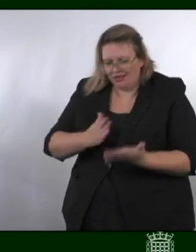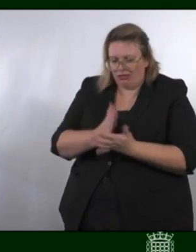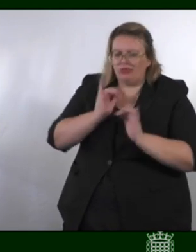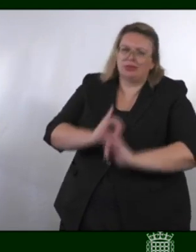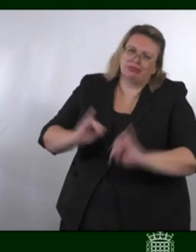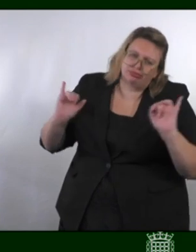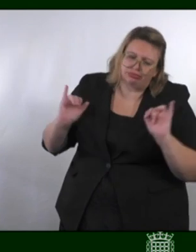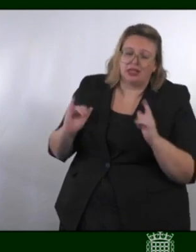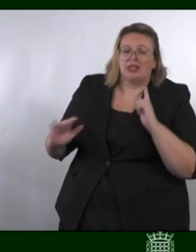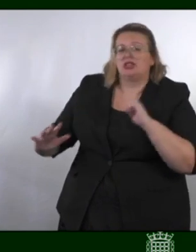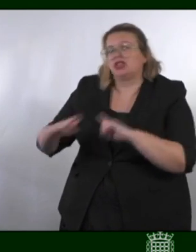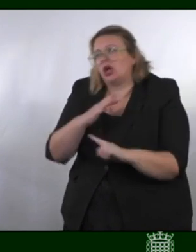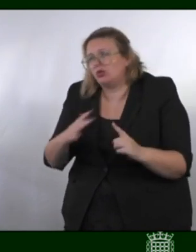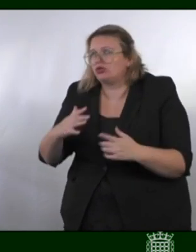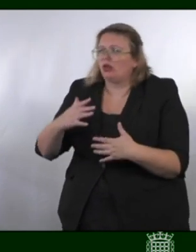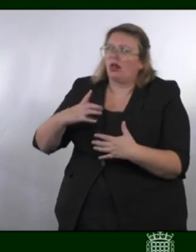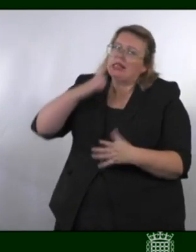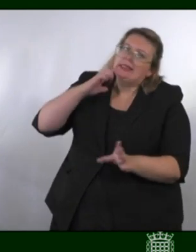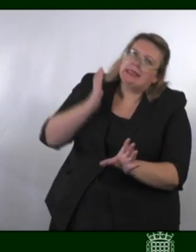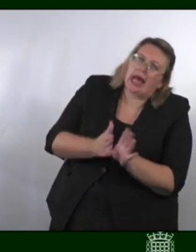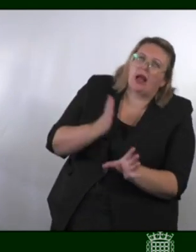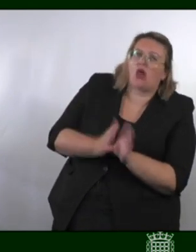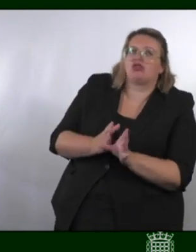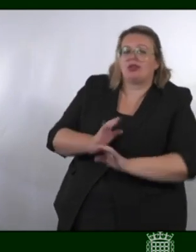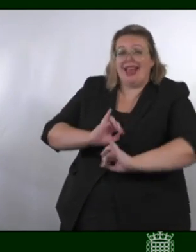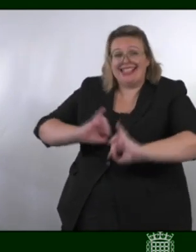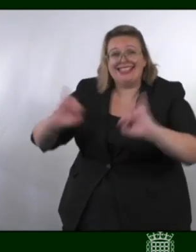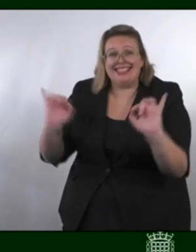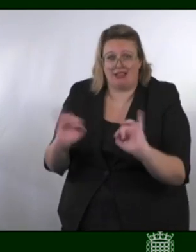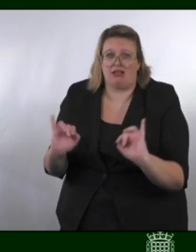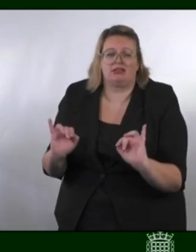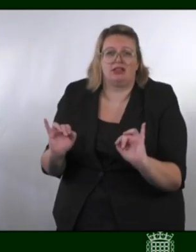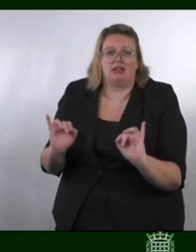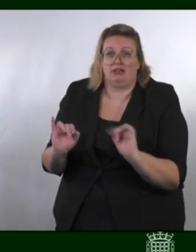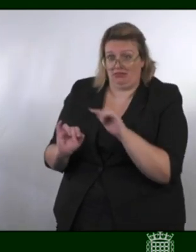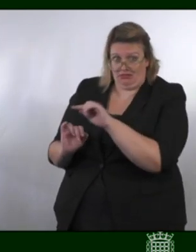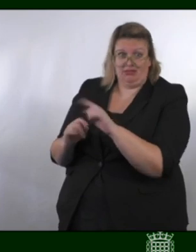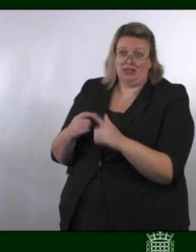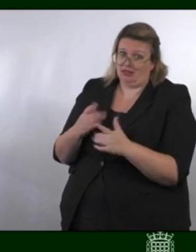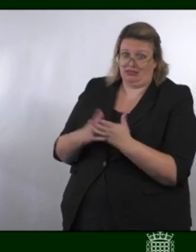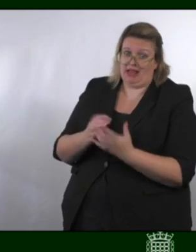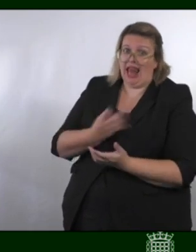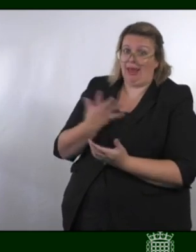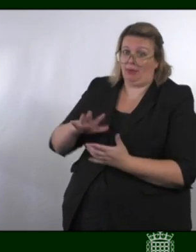and the emotional and the economic disaster. And disaster was the word that the party opposite used only a week